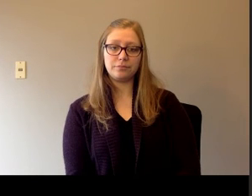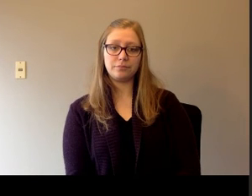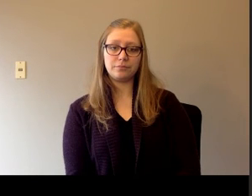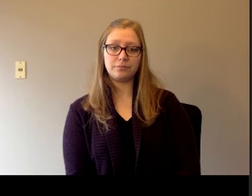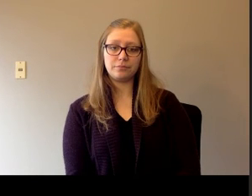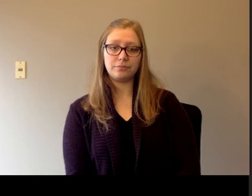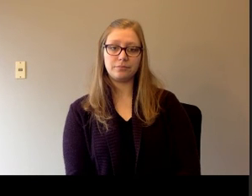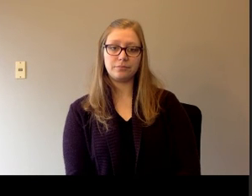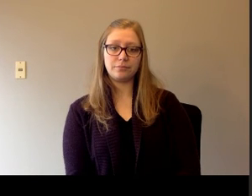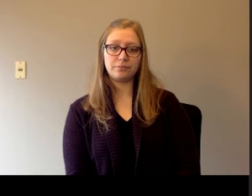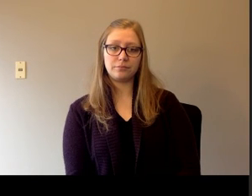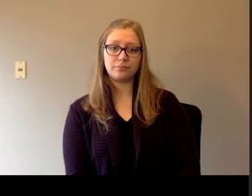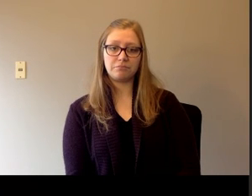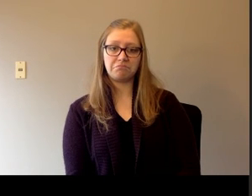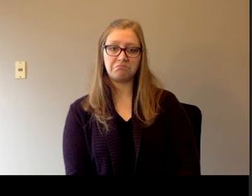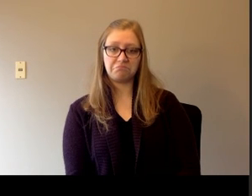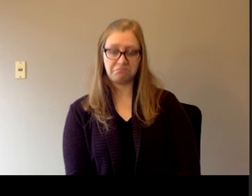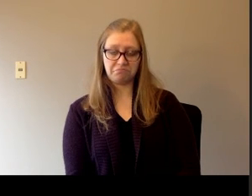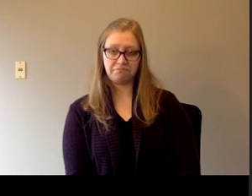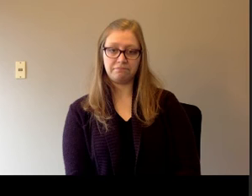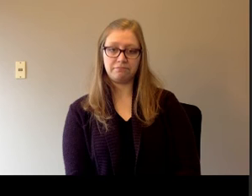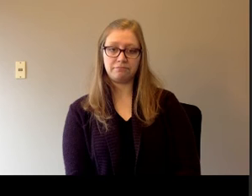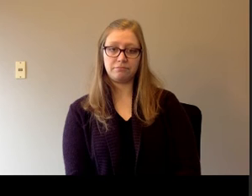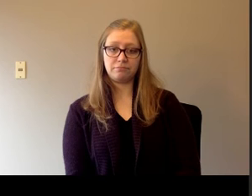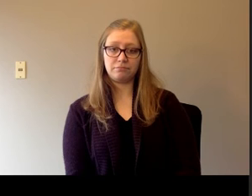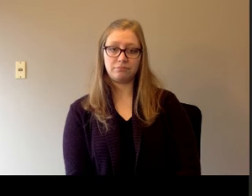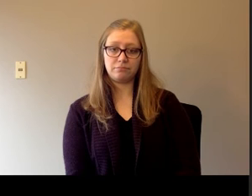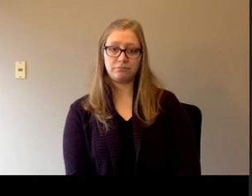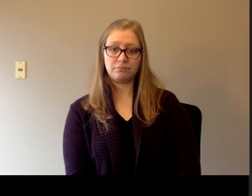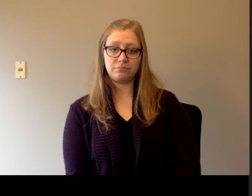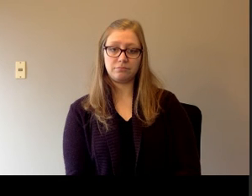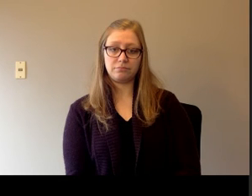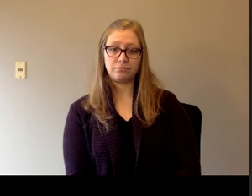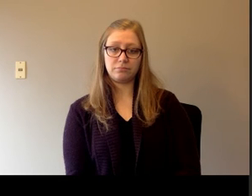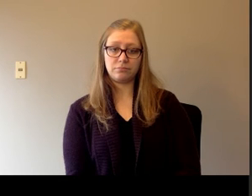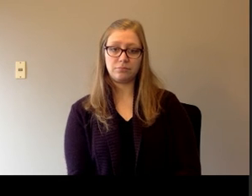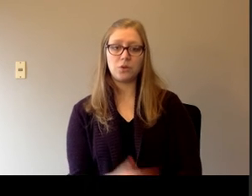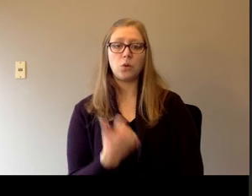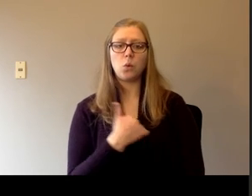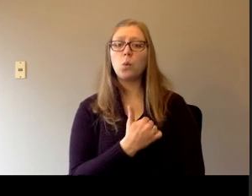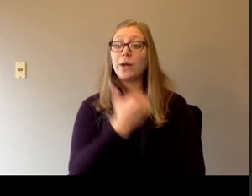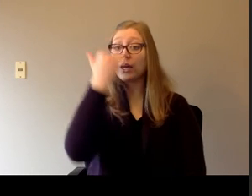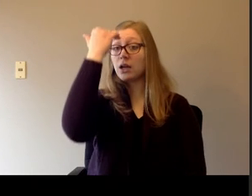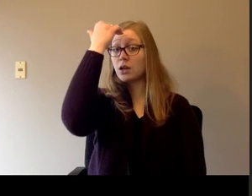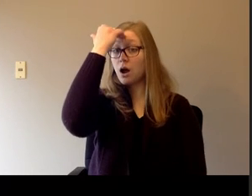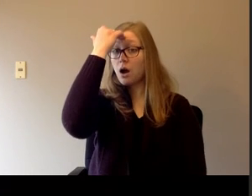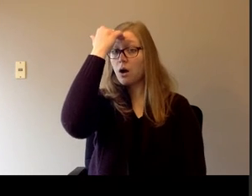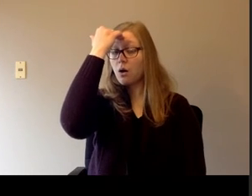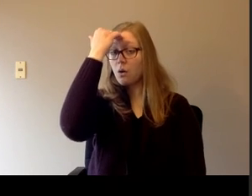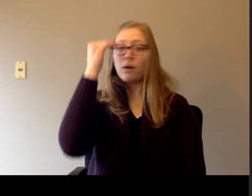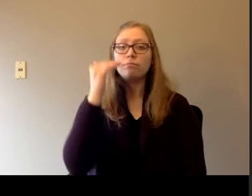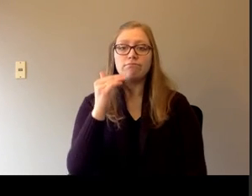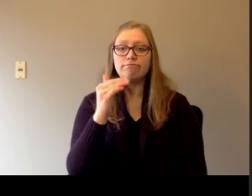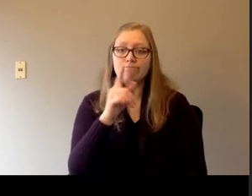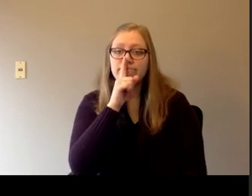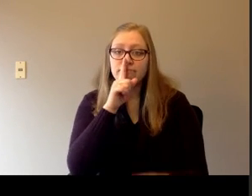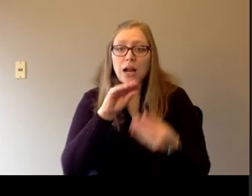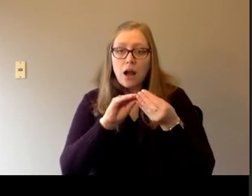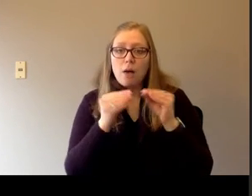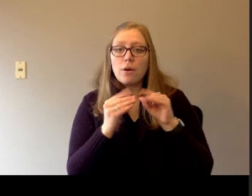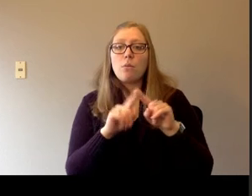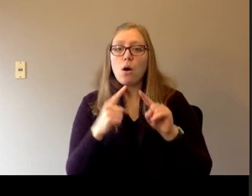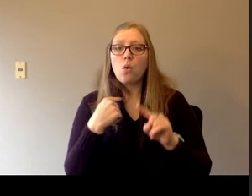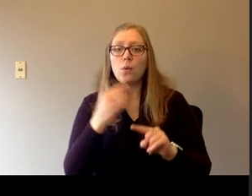to 126. And we do know we know the algebraic expressions for angle H and angle